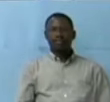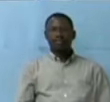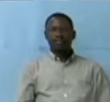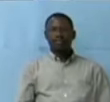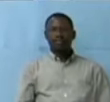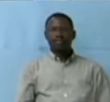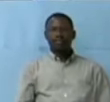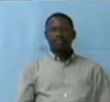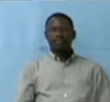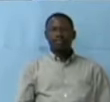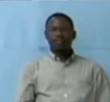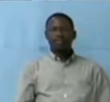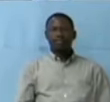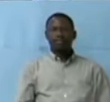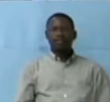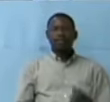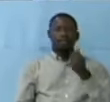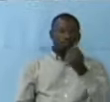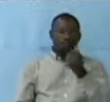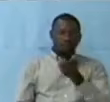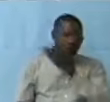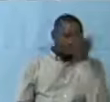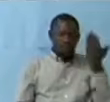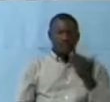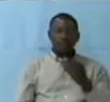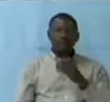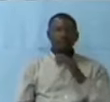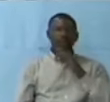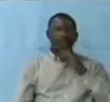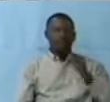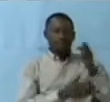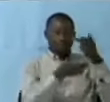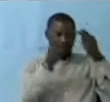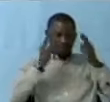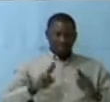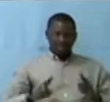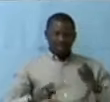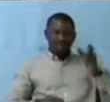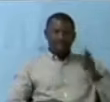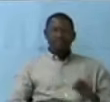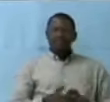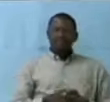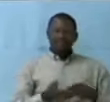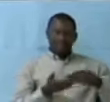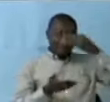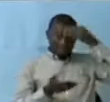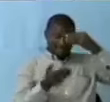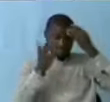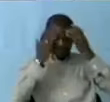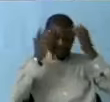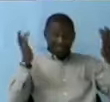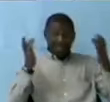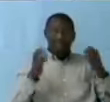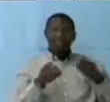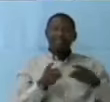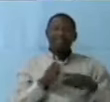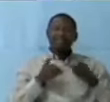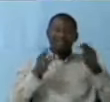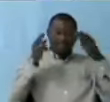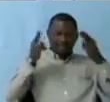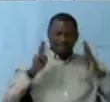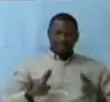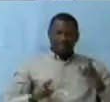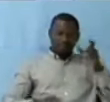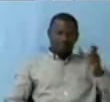Good morning, Learned Council. Good morning, Lead Council. Learned Council. Good morning, Learned Council.